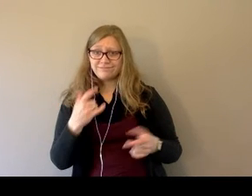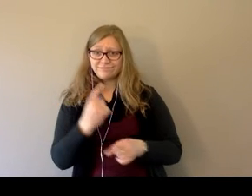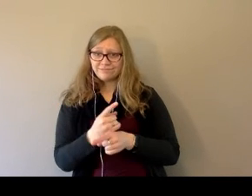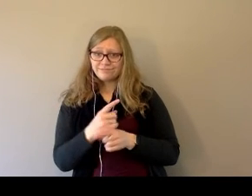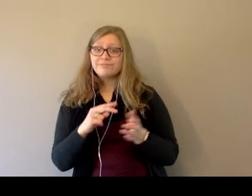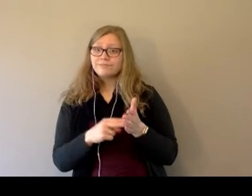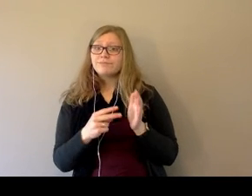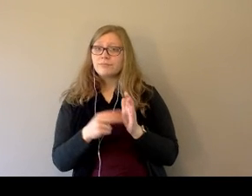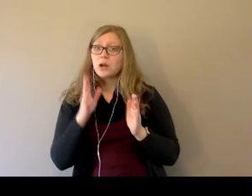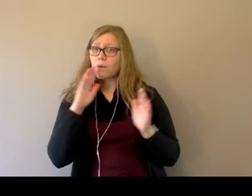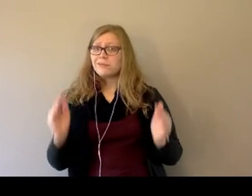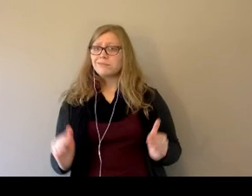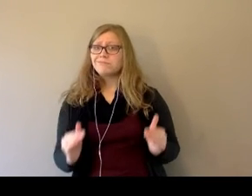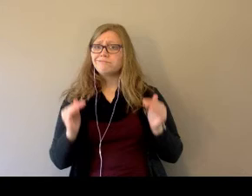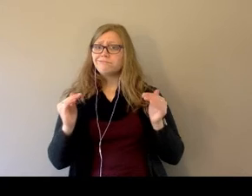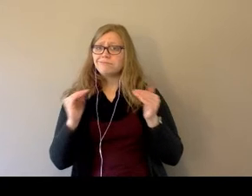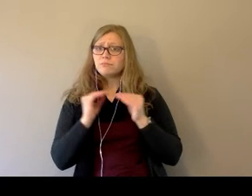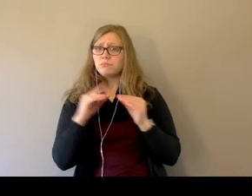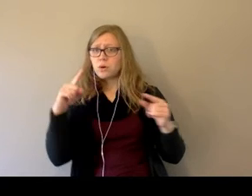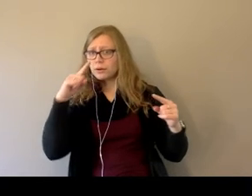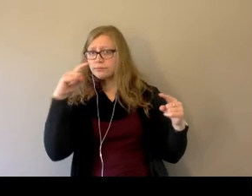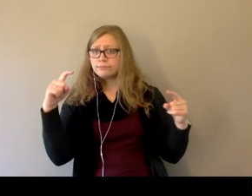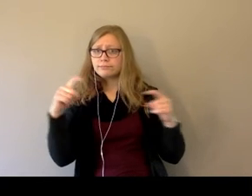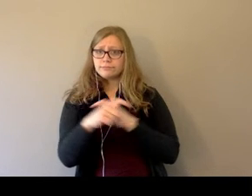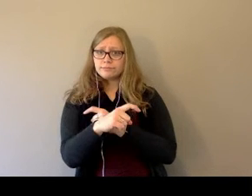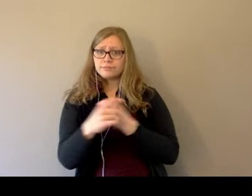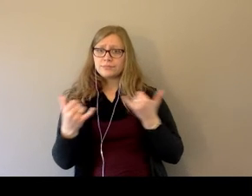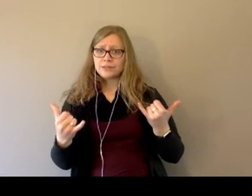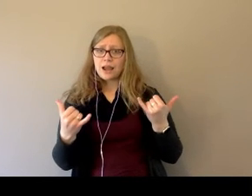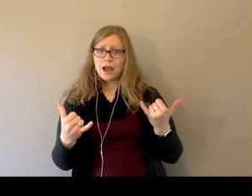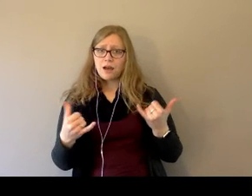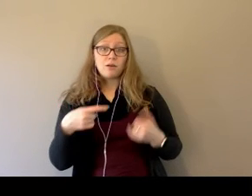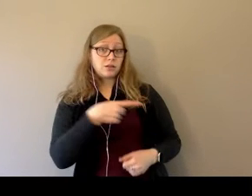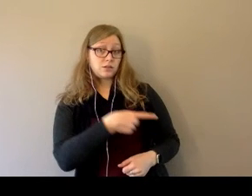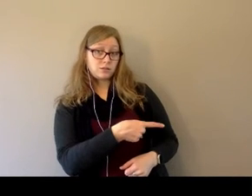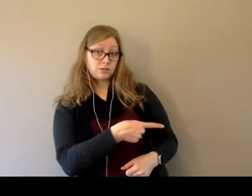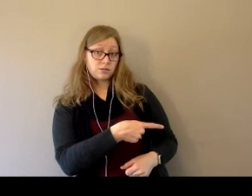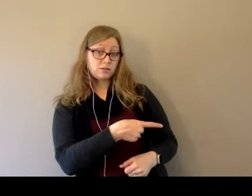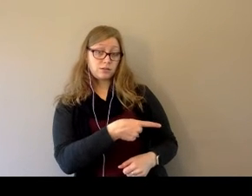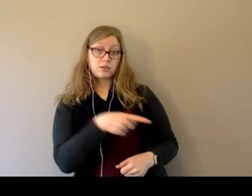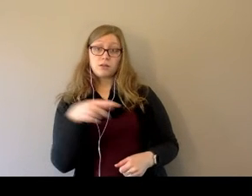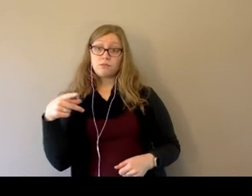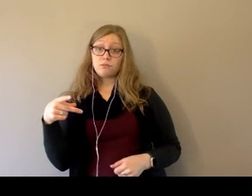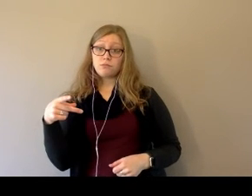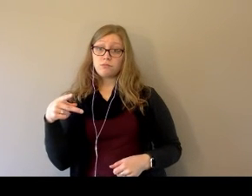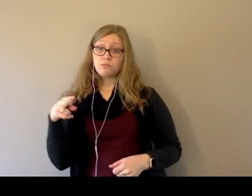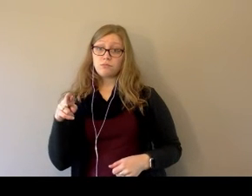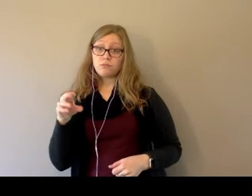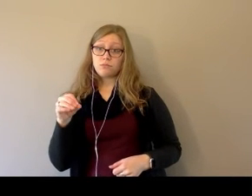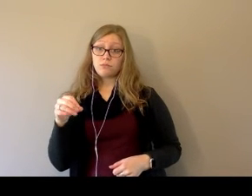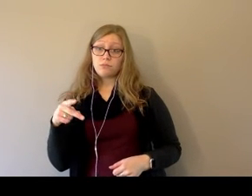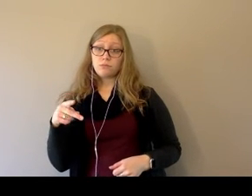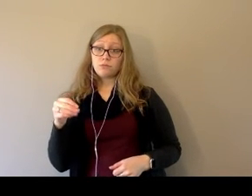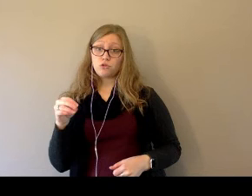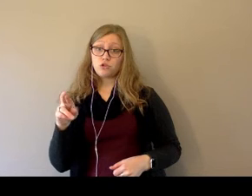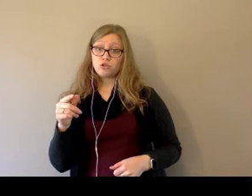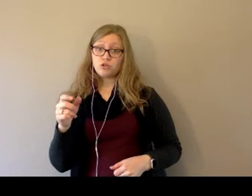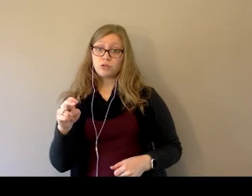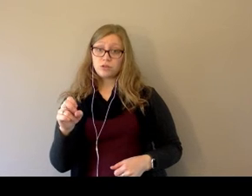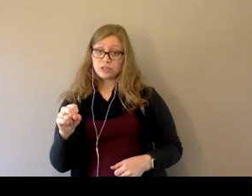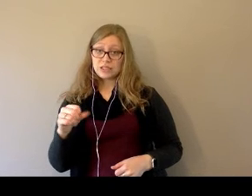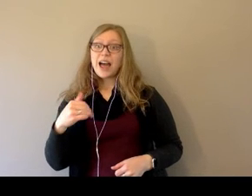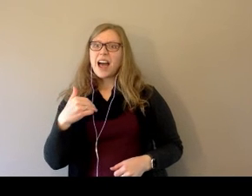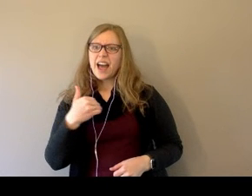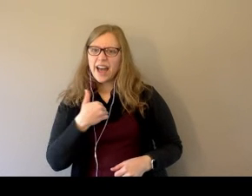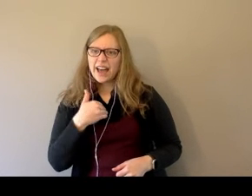we solve these proportions. Here I have a proportion that has variables in both, one in the numerator, one in the